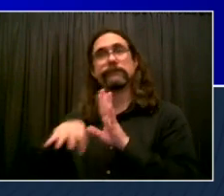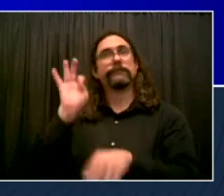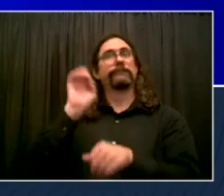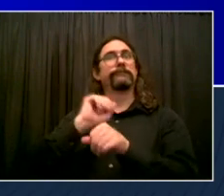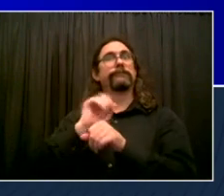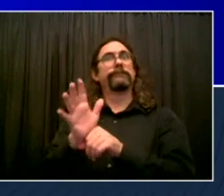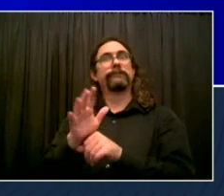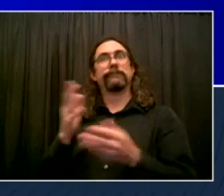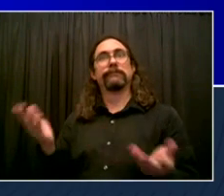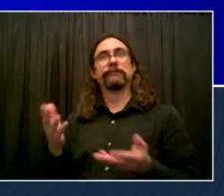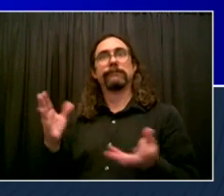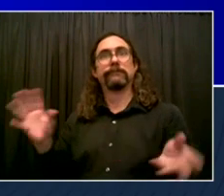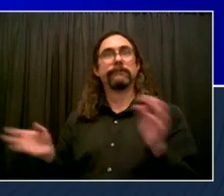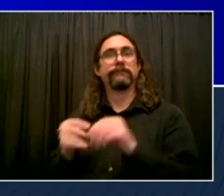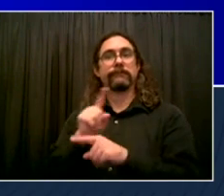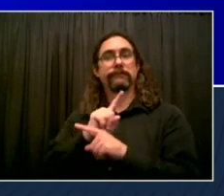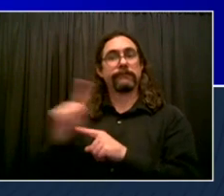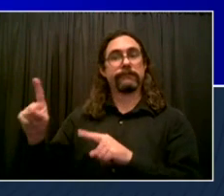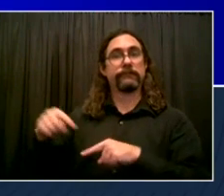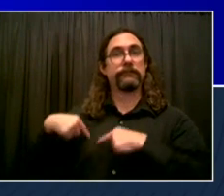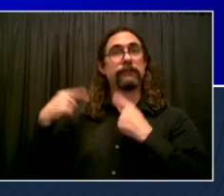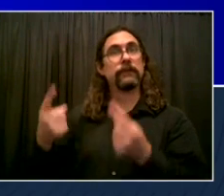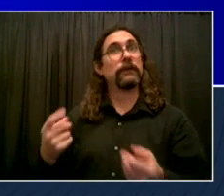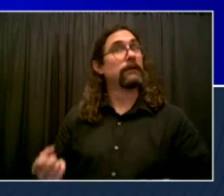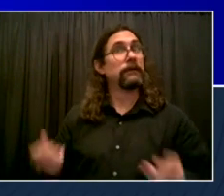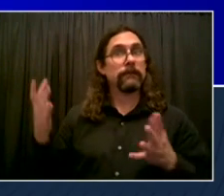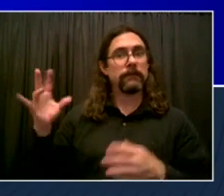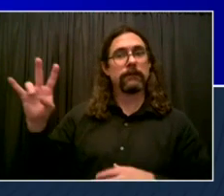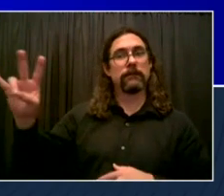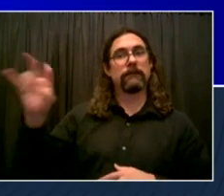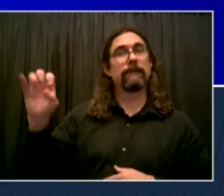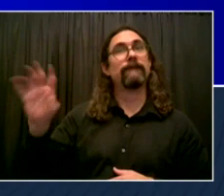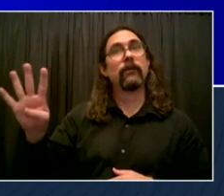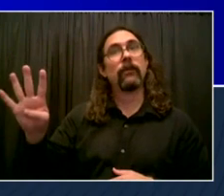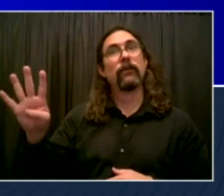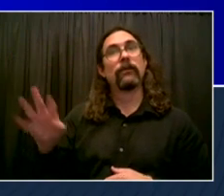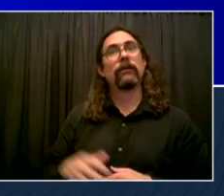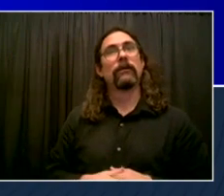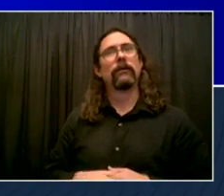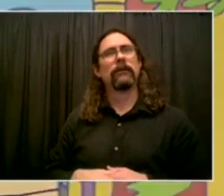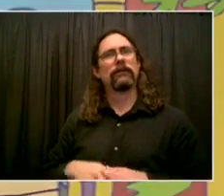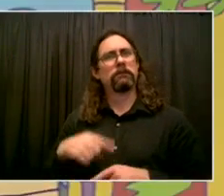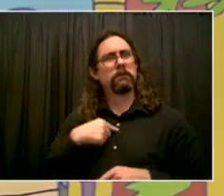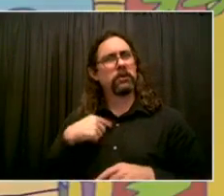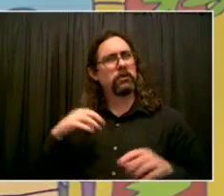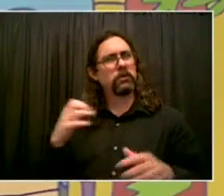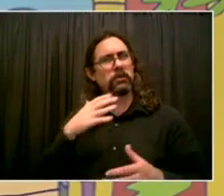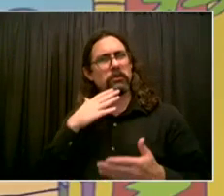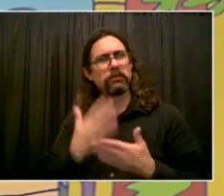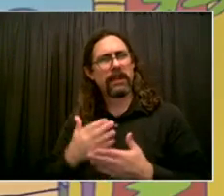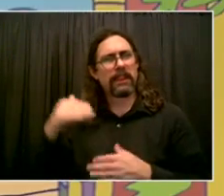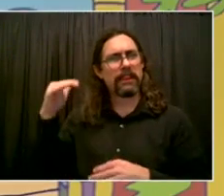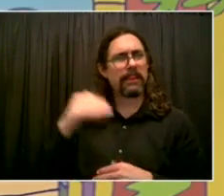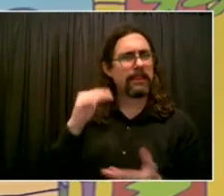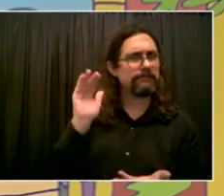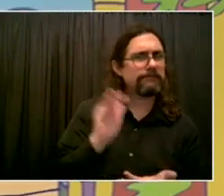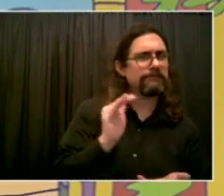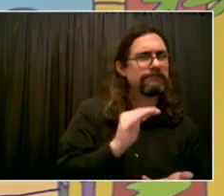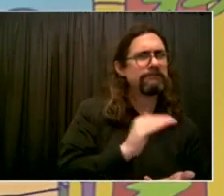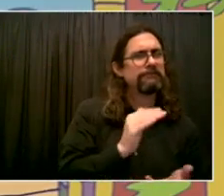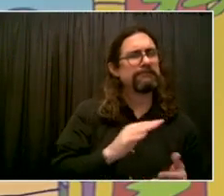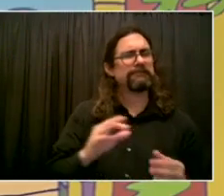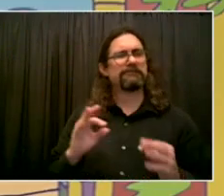working. We got more to do, but moving in the right direction. I want to do a few words in Spanish on the Field of Dreams, on these amazing investments